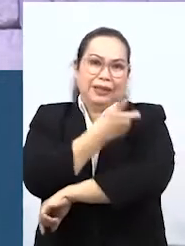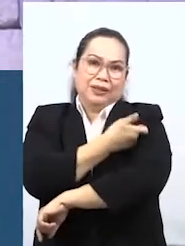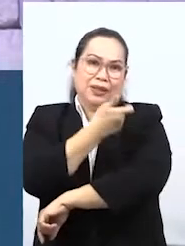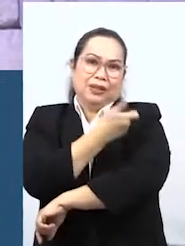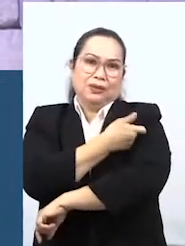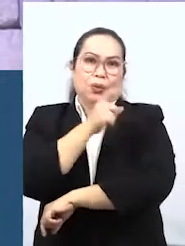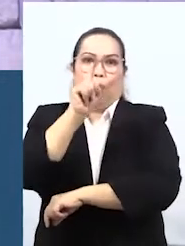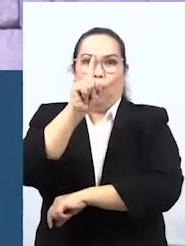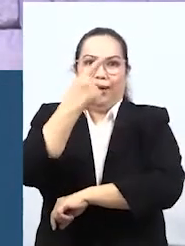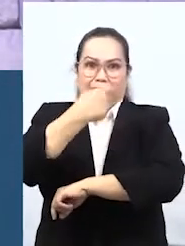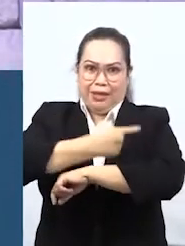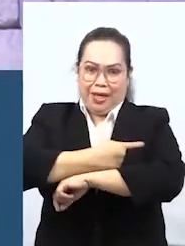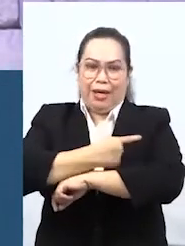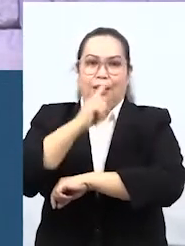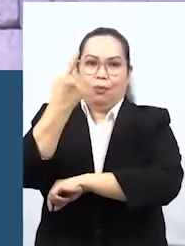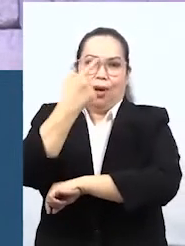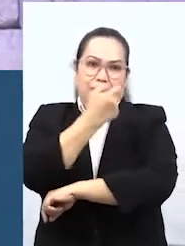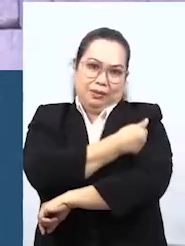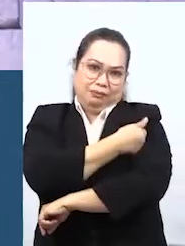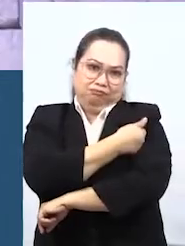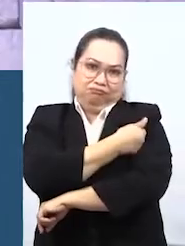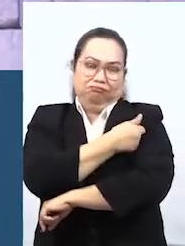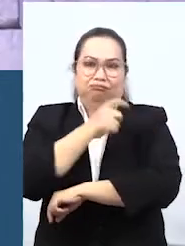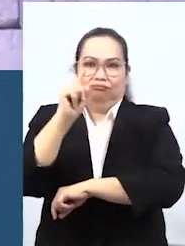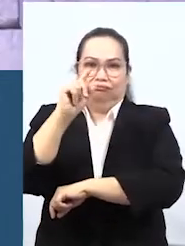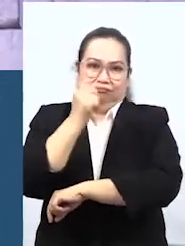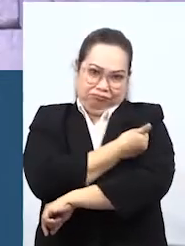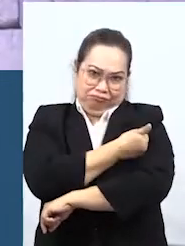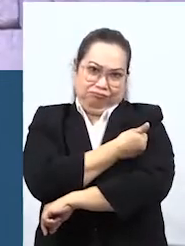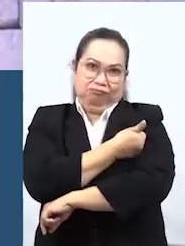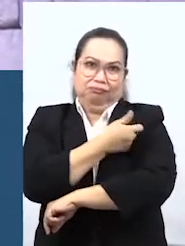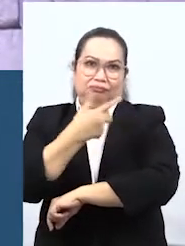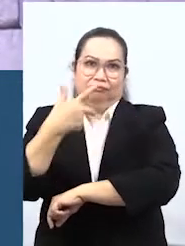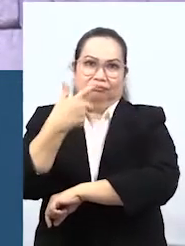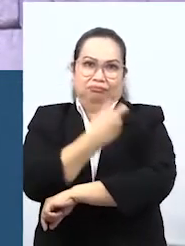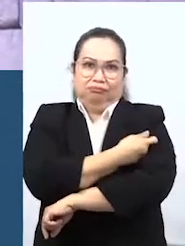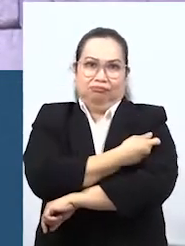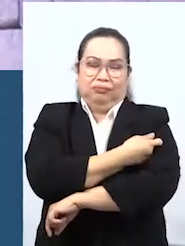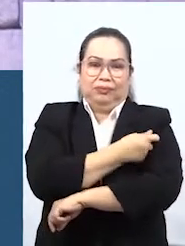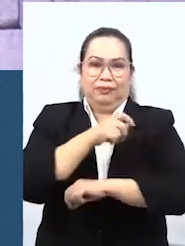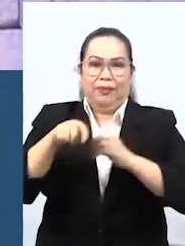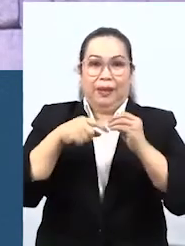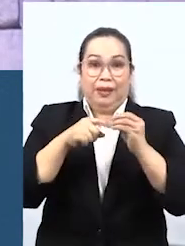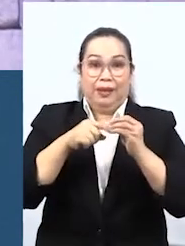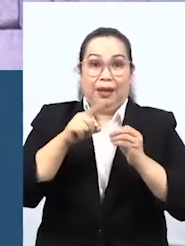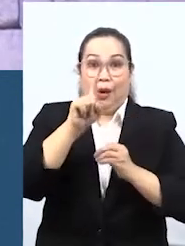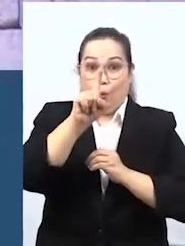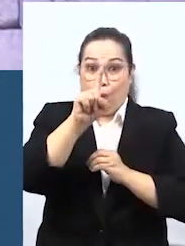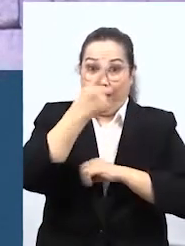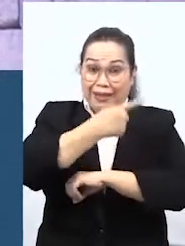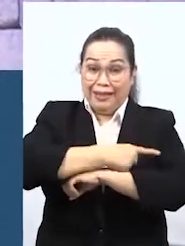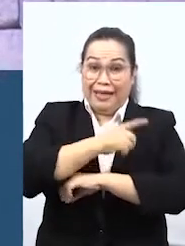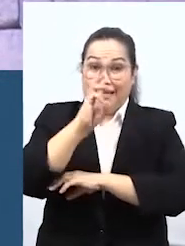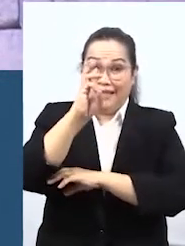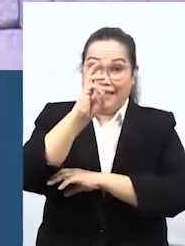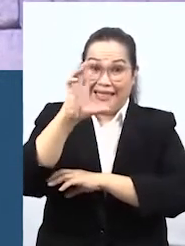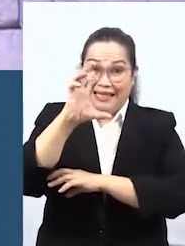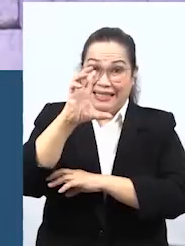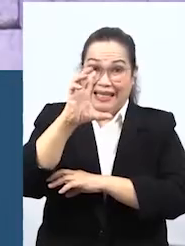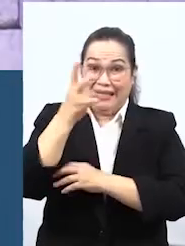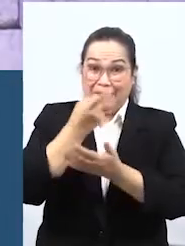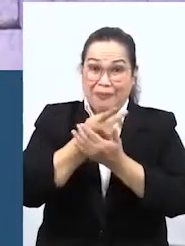Once a day and that injections would cause Php600 per shot per